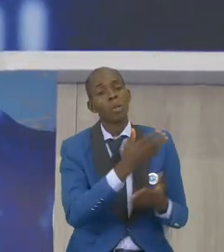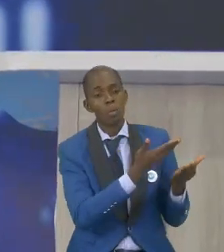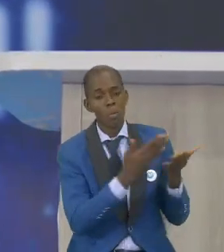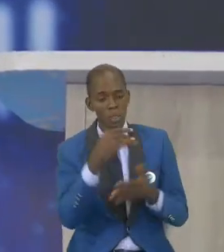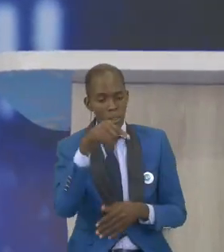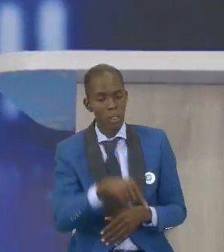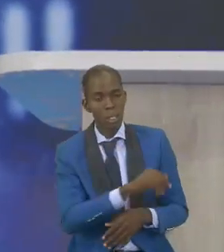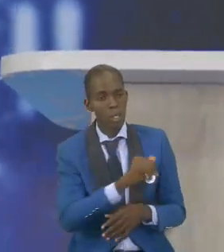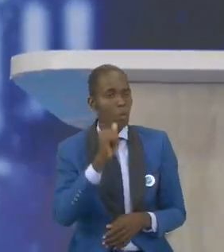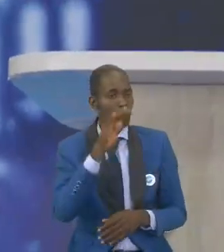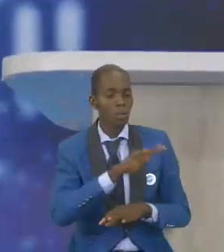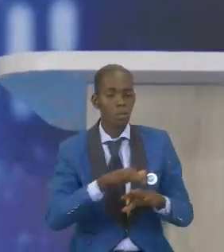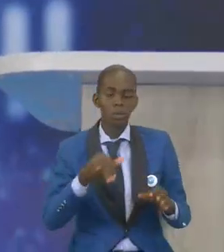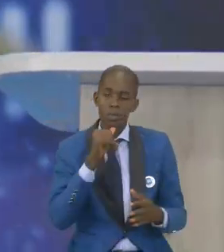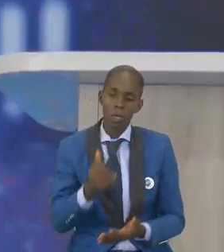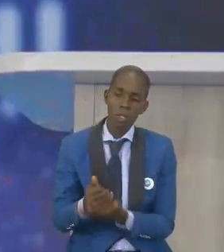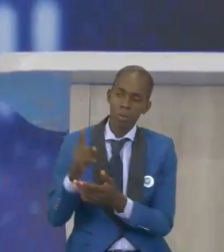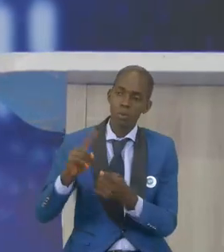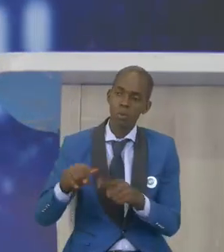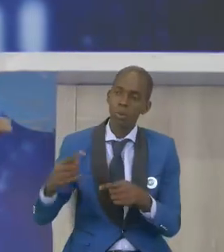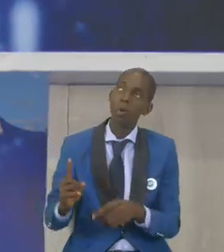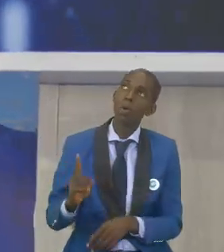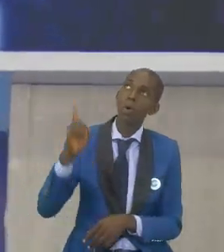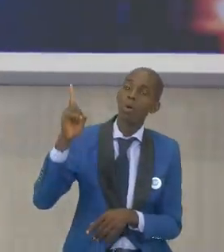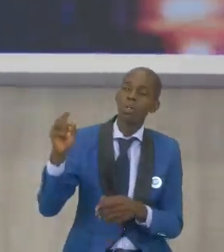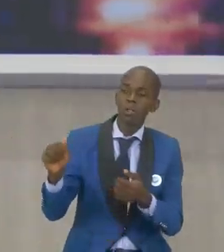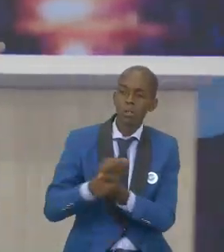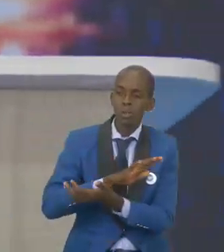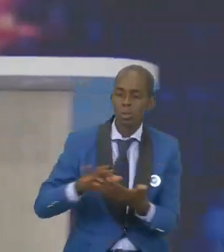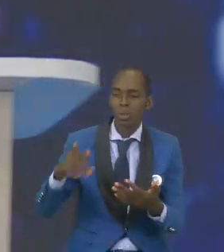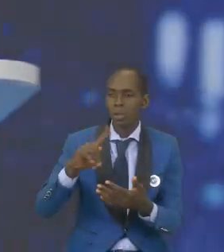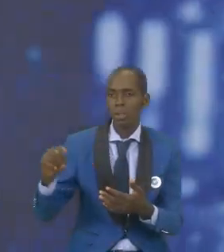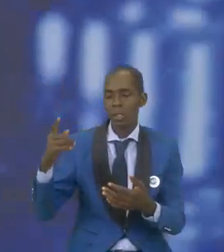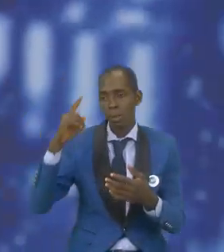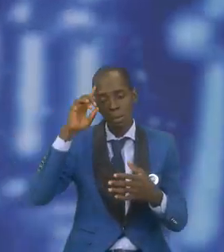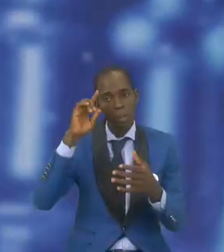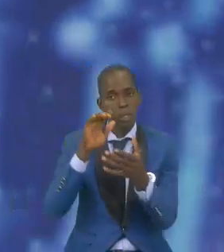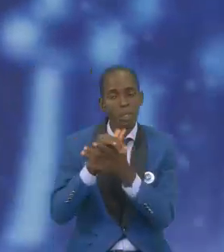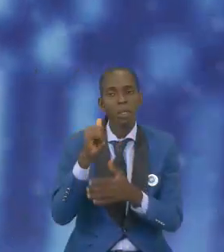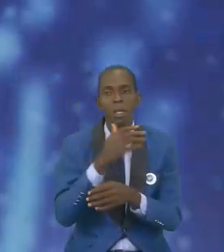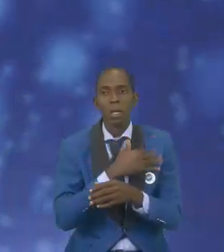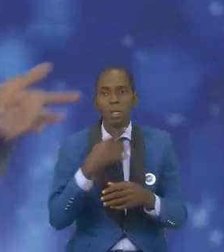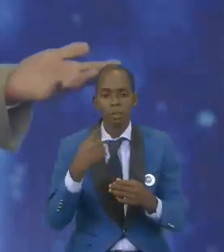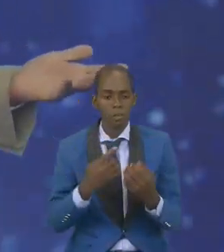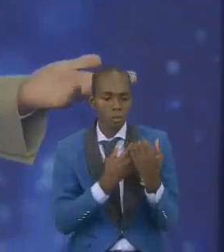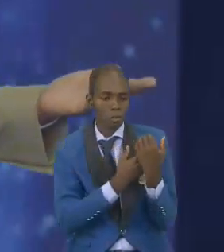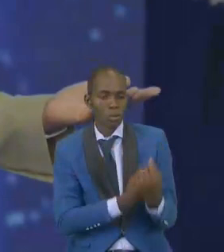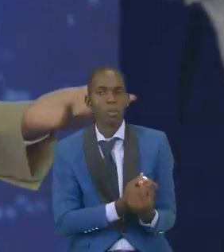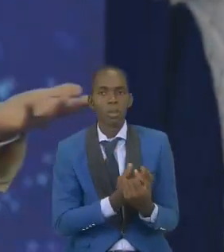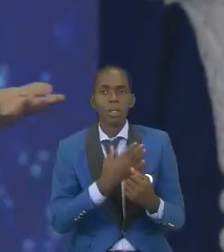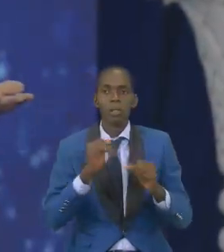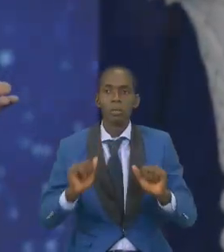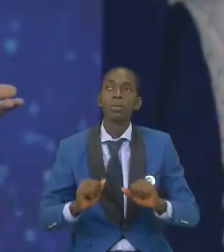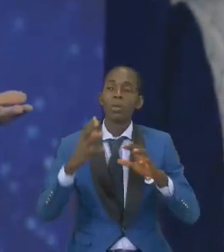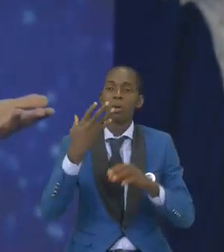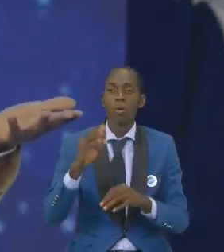you up. And destroying the conviction and the courage and the consecration of a man,